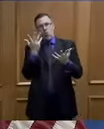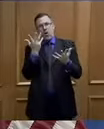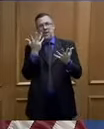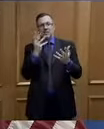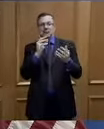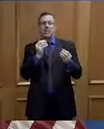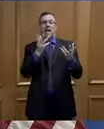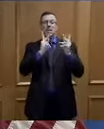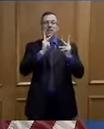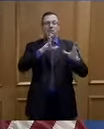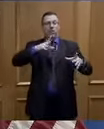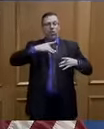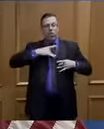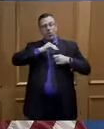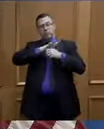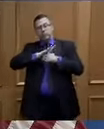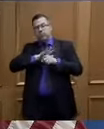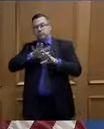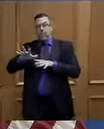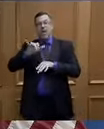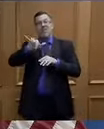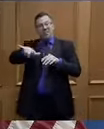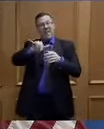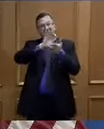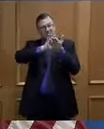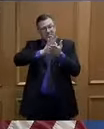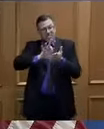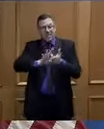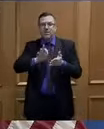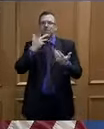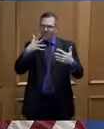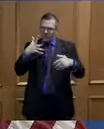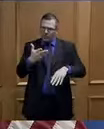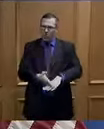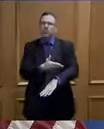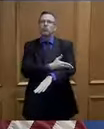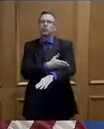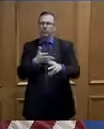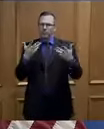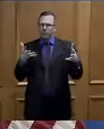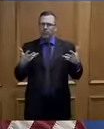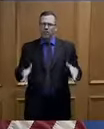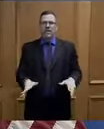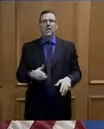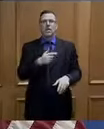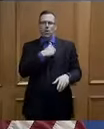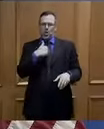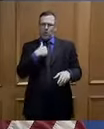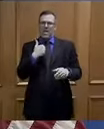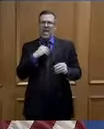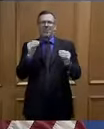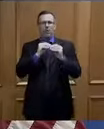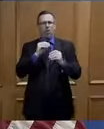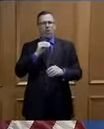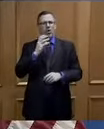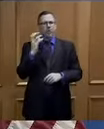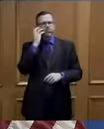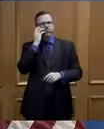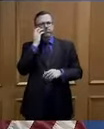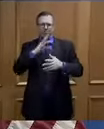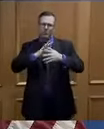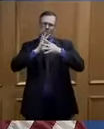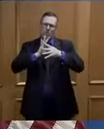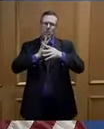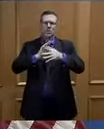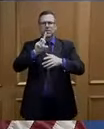means, but that's improving significantly. So we're starting to get more data around testing. We're starting to understand